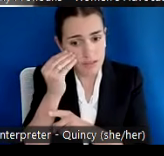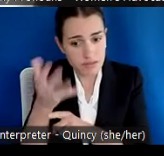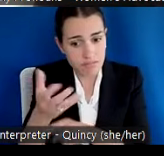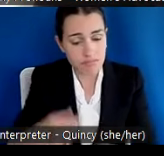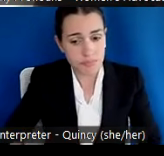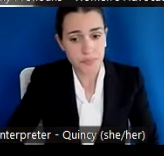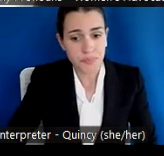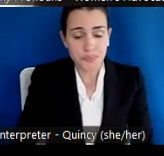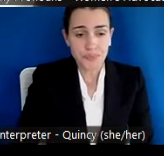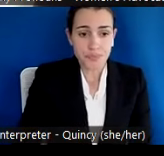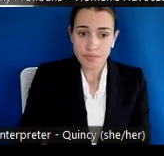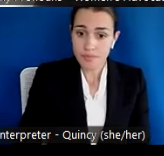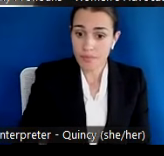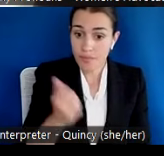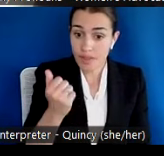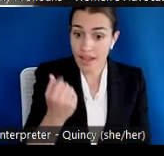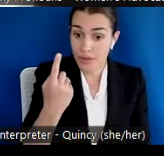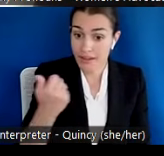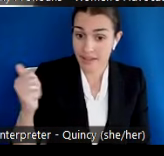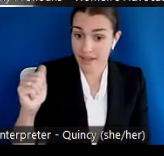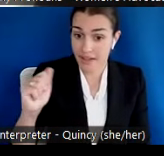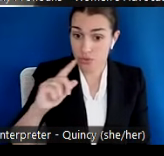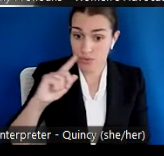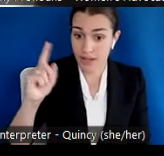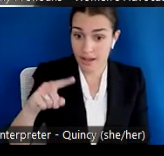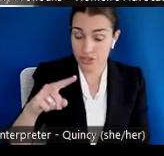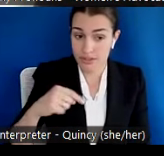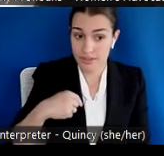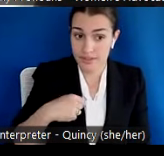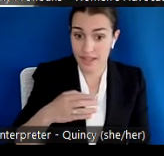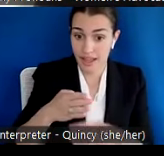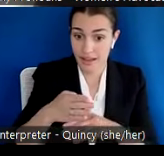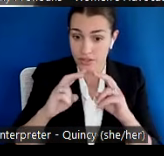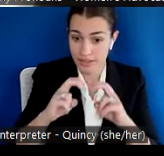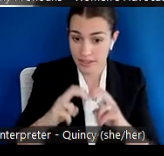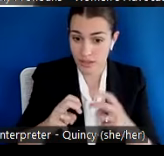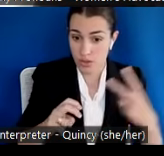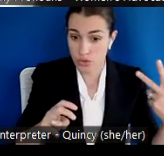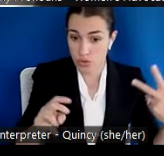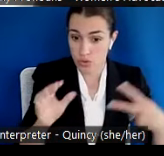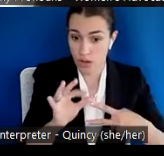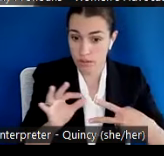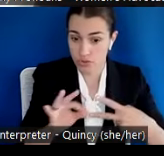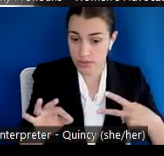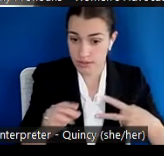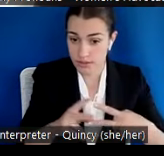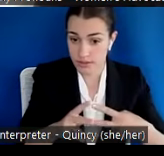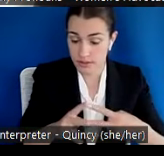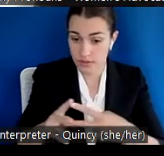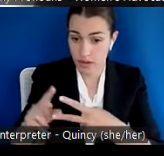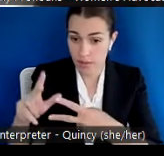And so does anyone have any reactions that they want to share after assessing those two options from the lens of an